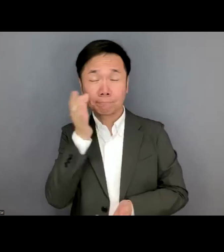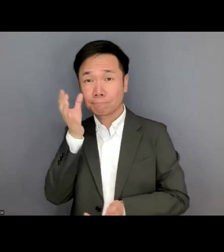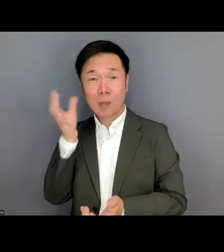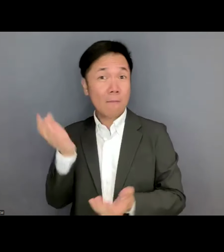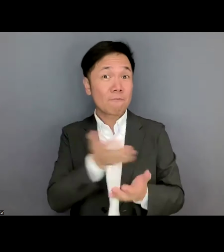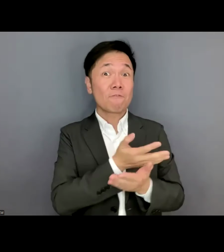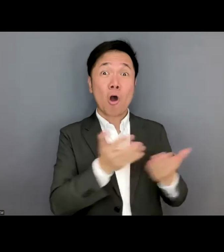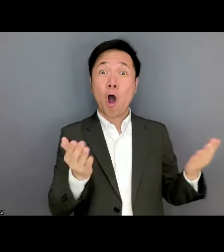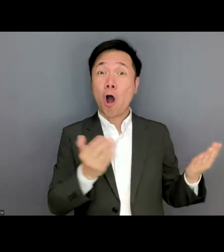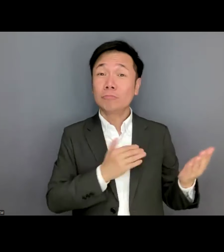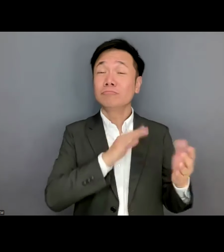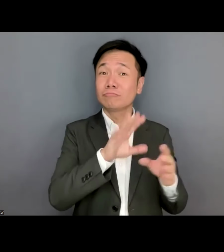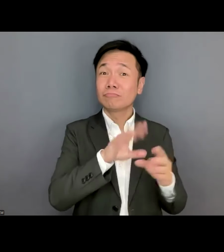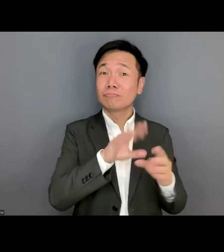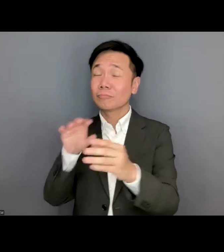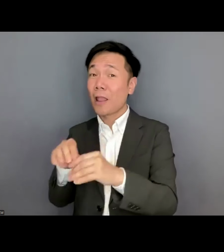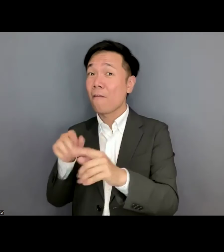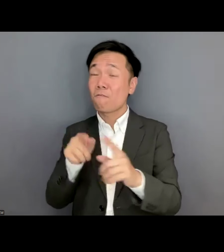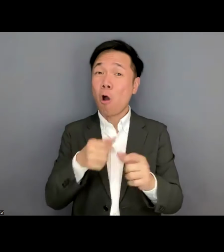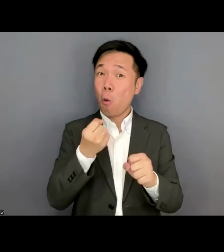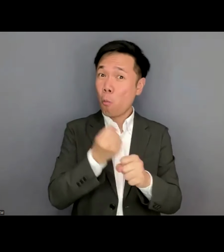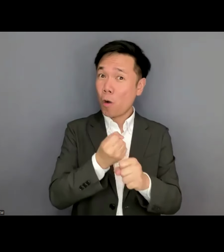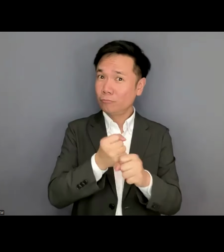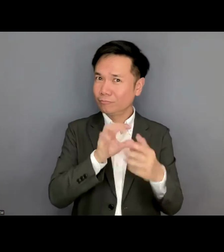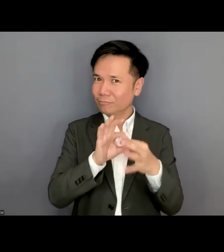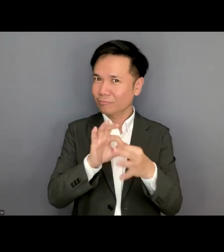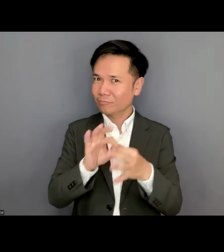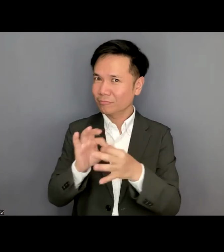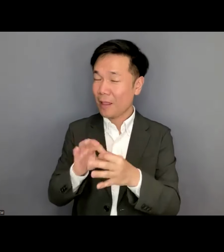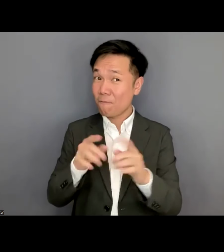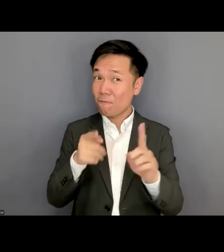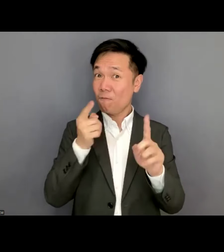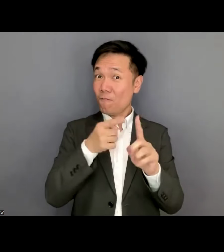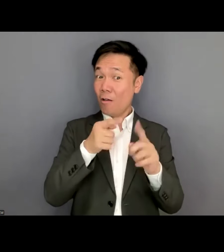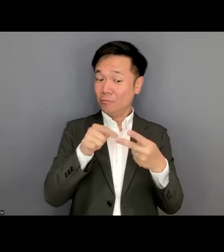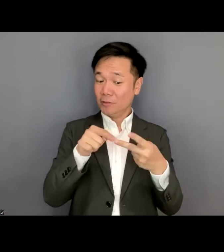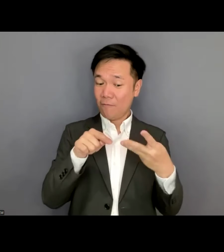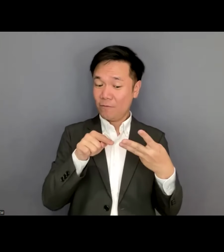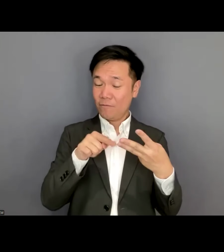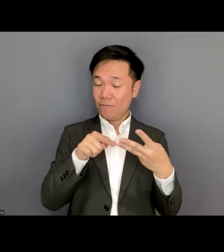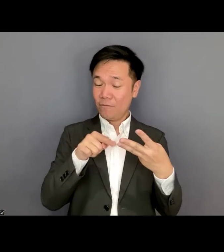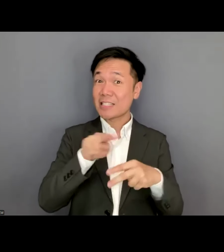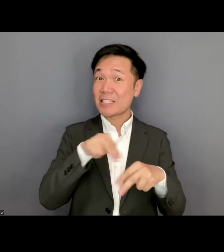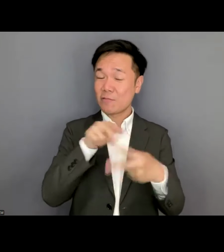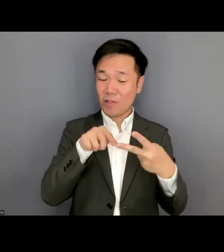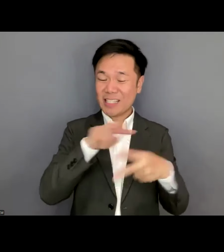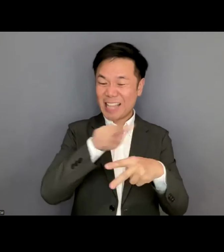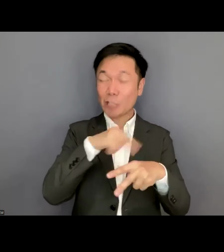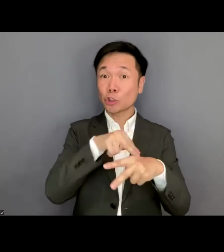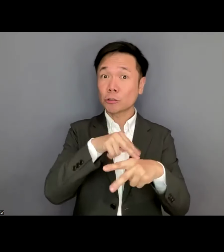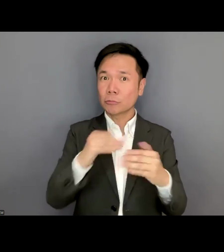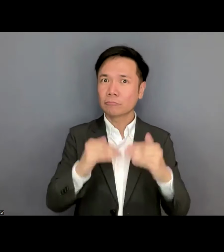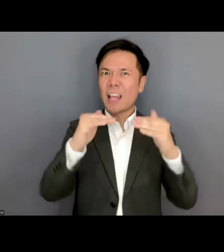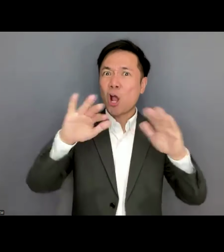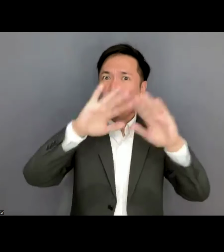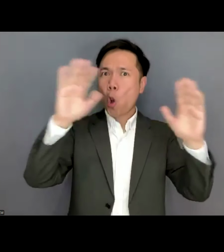them in national et the mondial, decision making mais on the aussi on national and a global level. demandé à ce But qu'il y we ait have also des